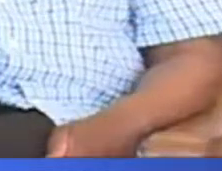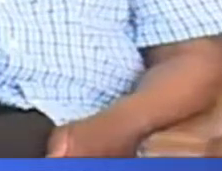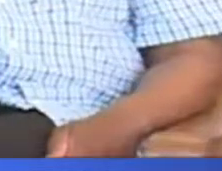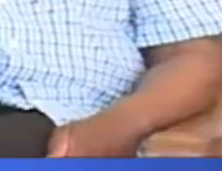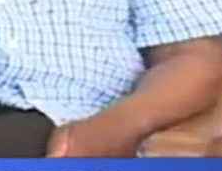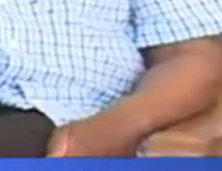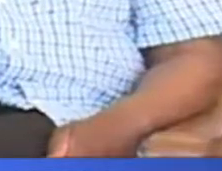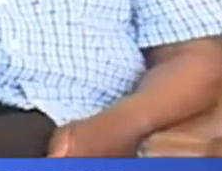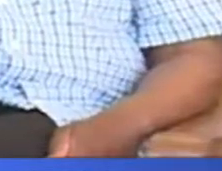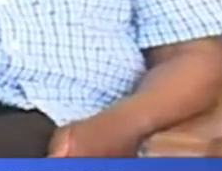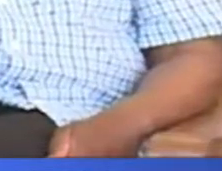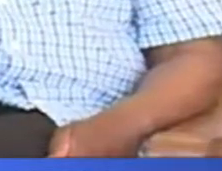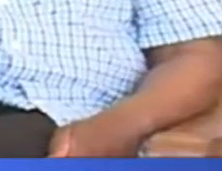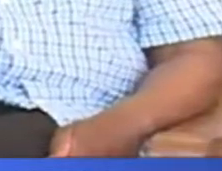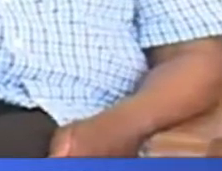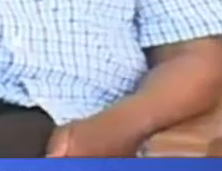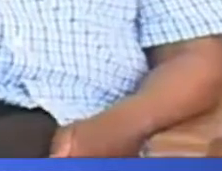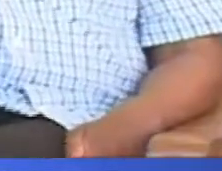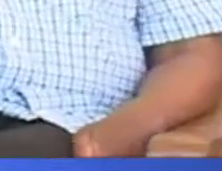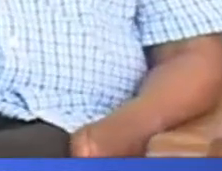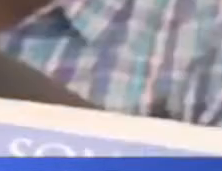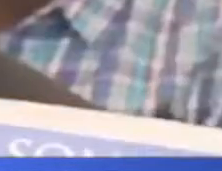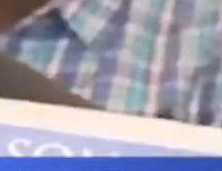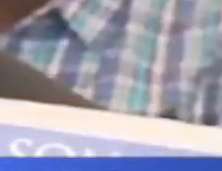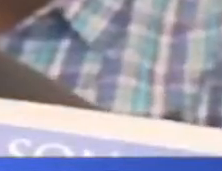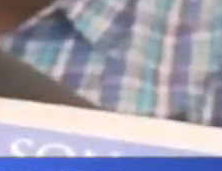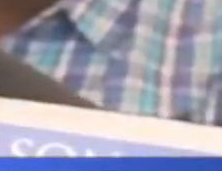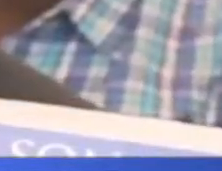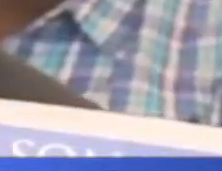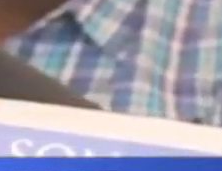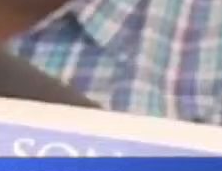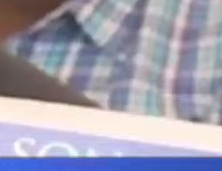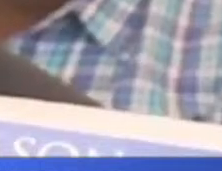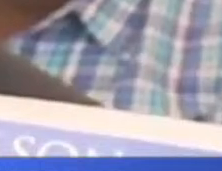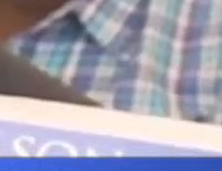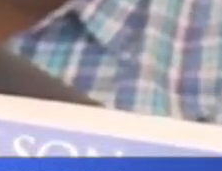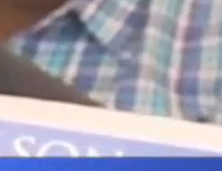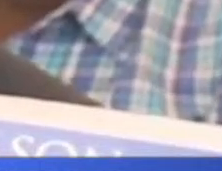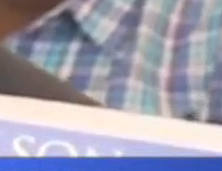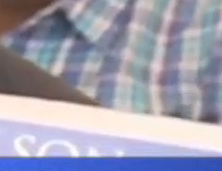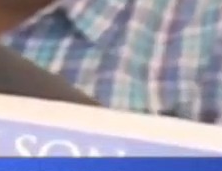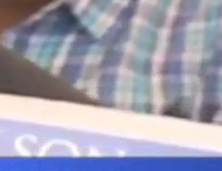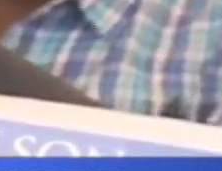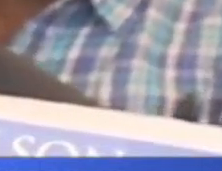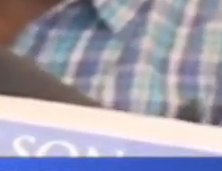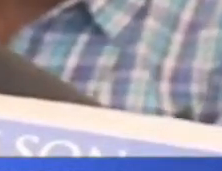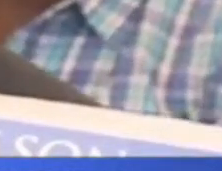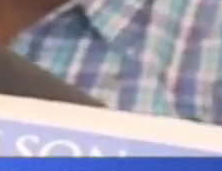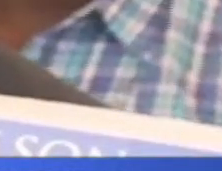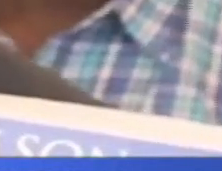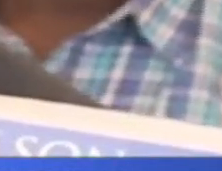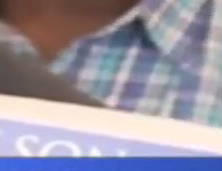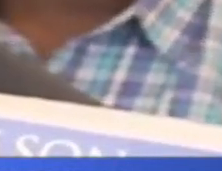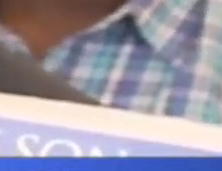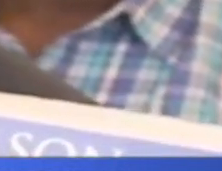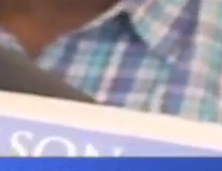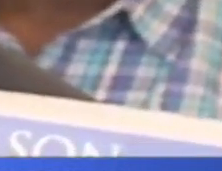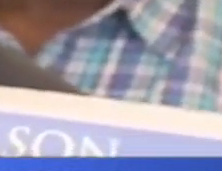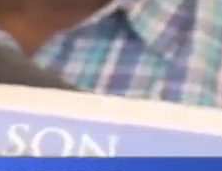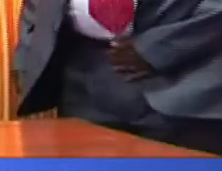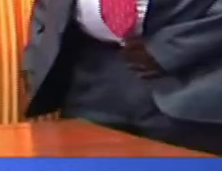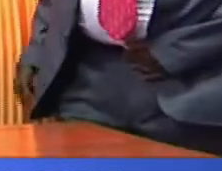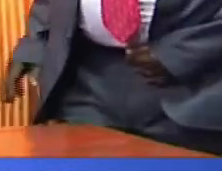It would seem that things are not rosy for Siaya Senator Senior Counsel James Orengo inside the Orange Democratic